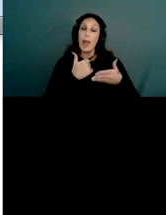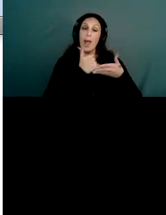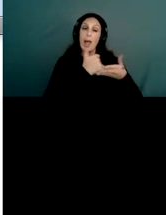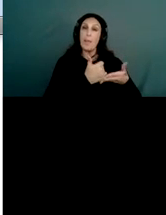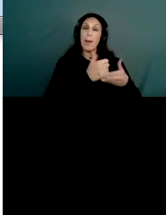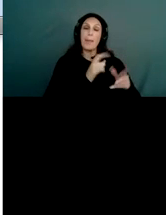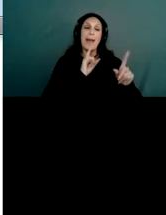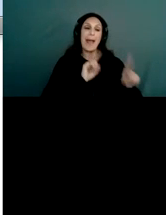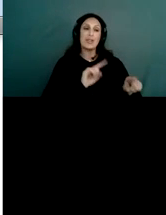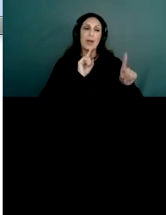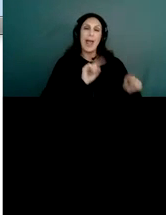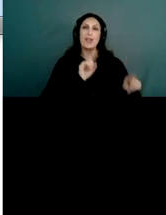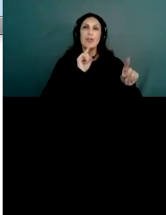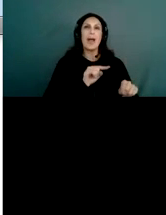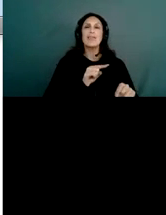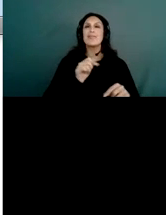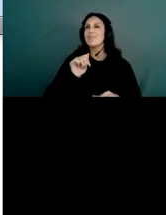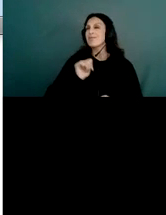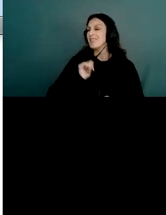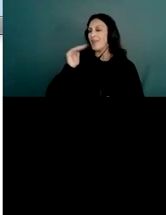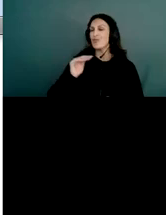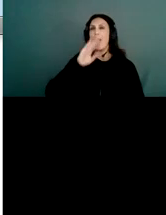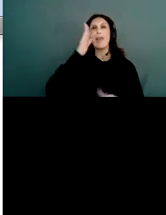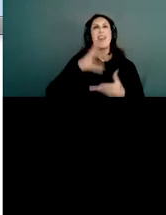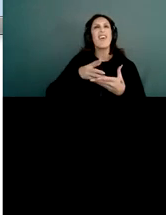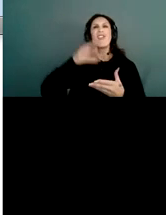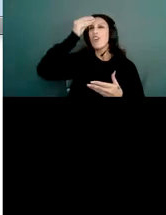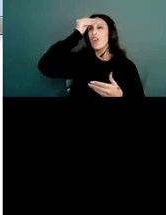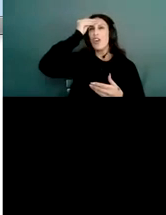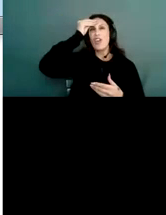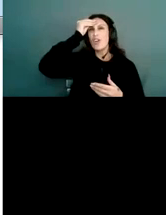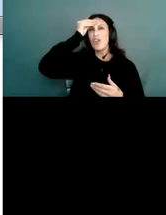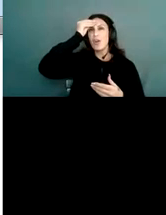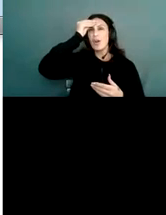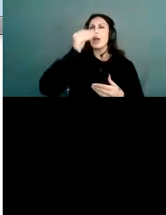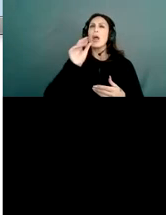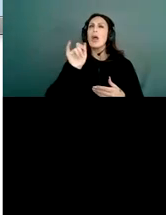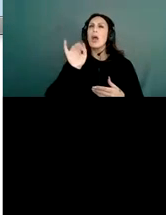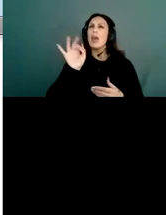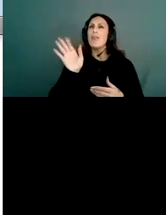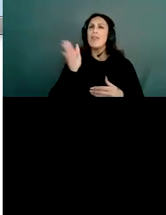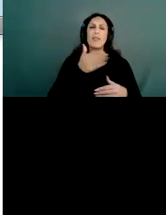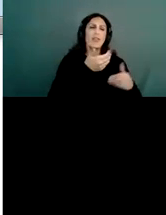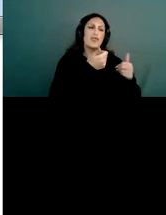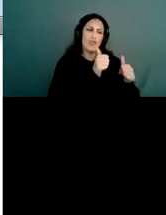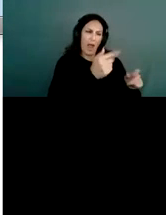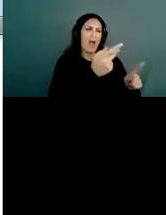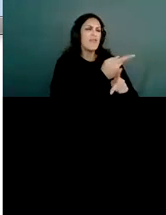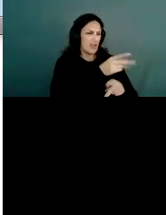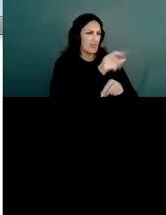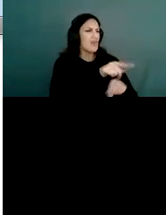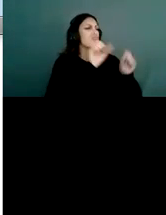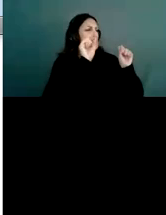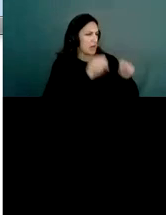that this is stuff that should be done at your child's ability level, and it will adapt. And as Corey showed, it will provide them with